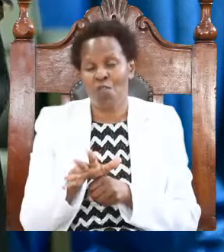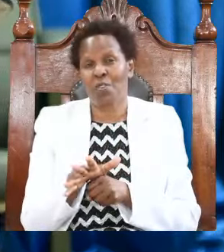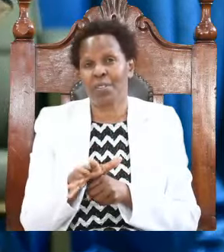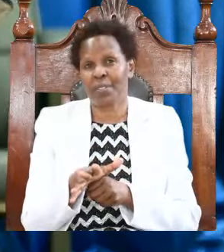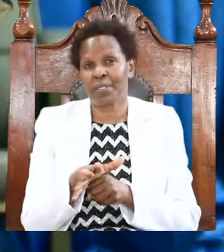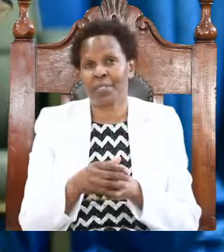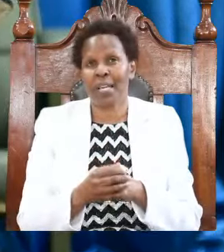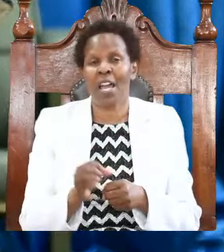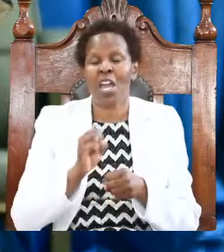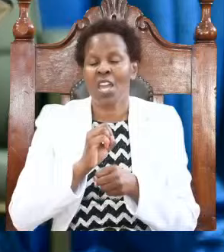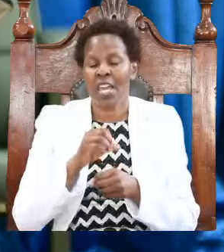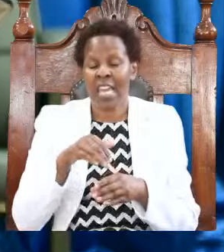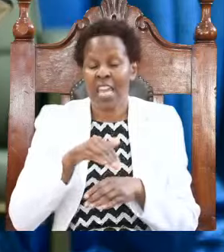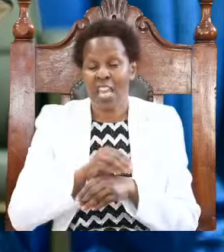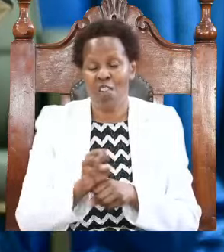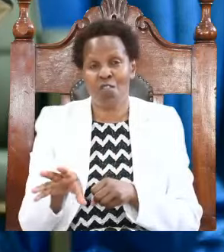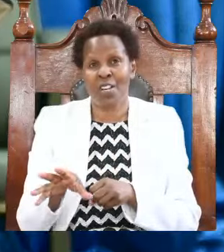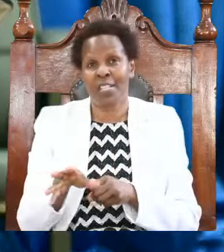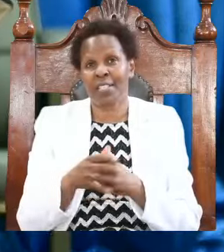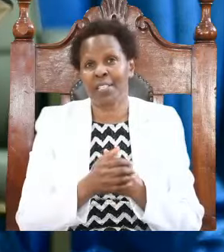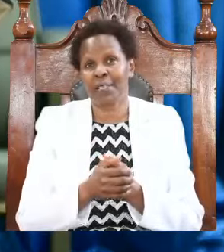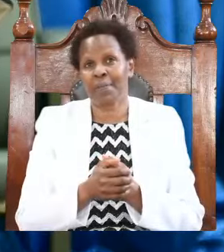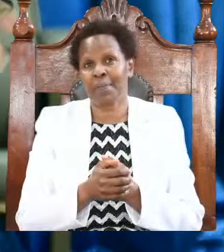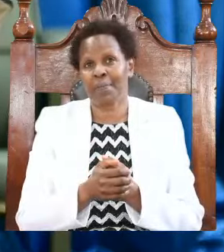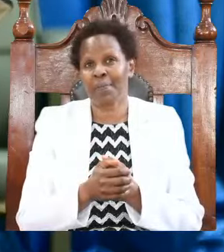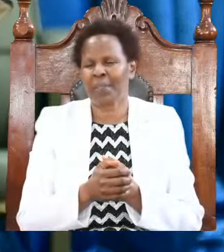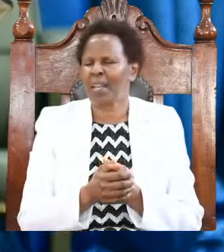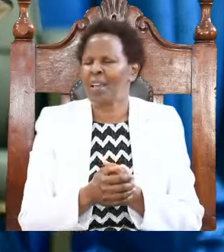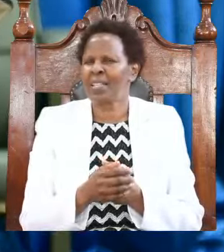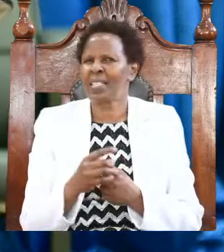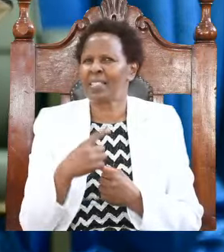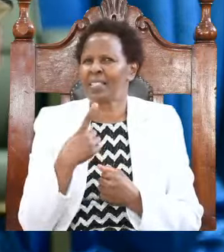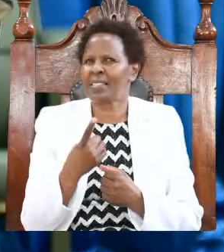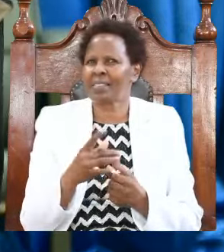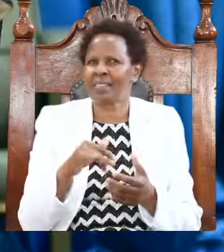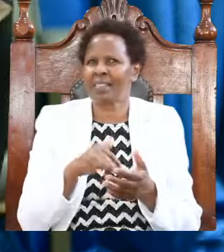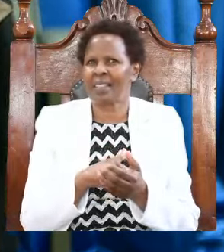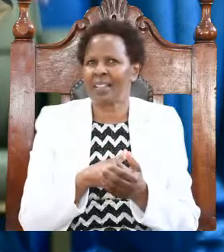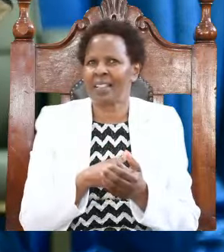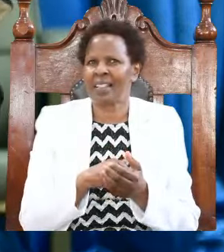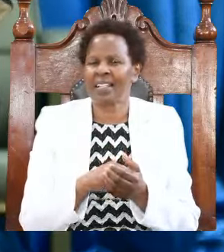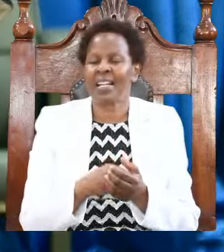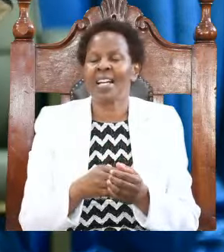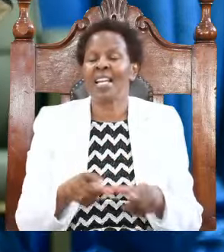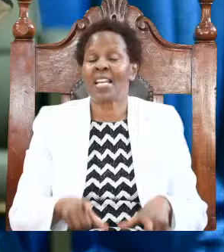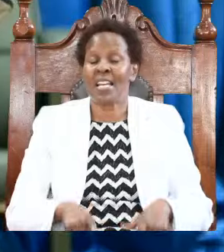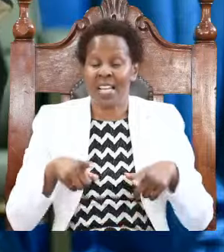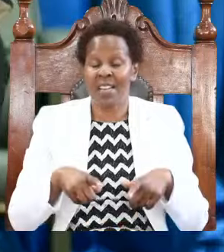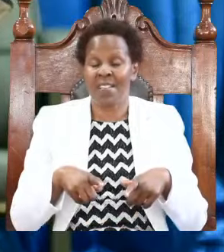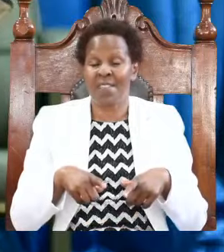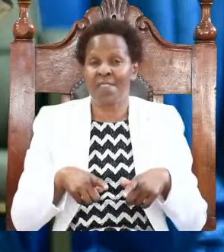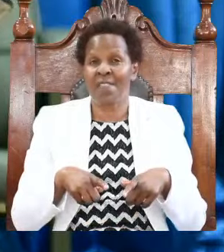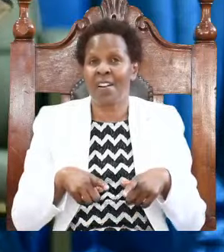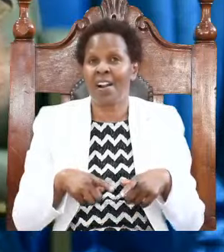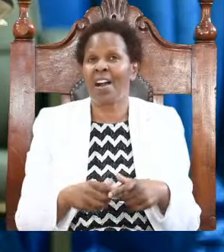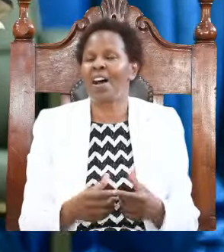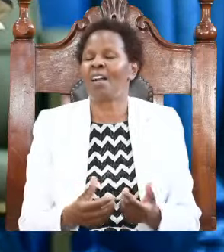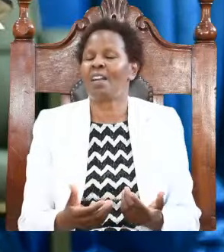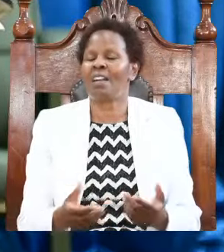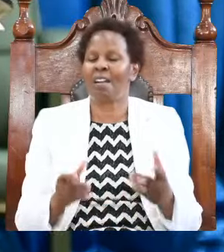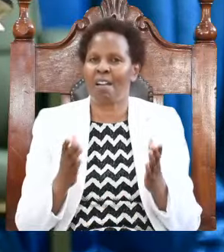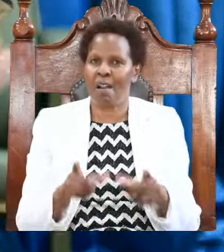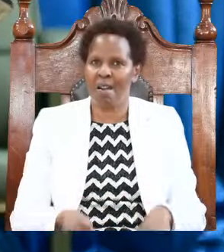Tell your neighbor, influence. And perhaps I would even make it better and say, live a life worth imitating.